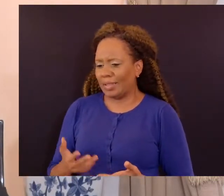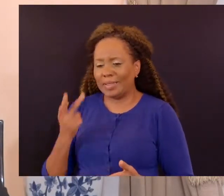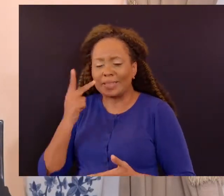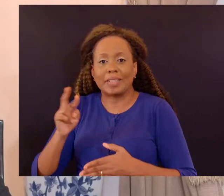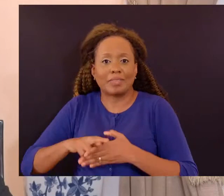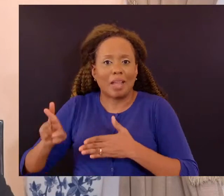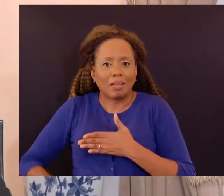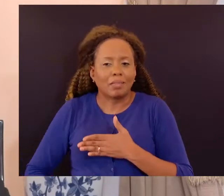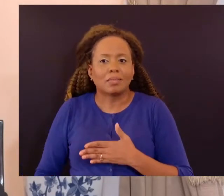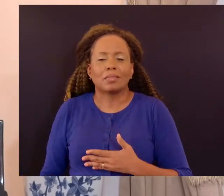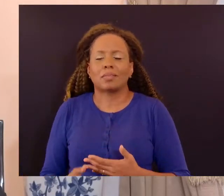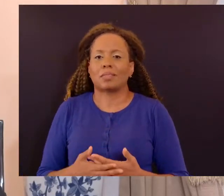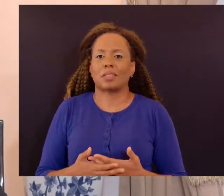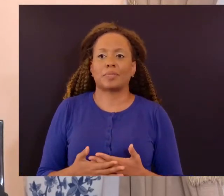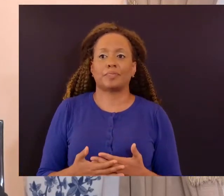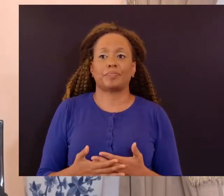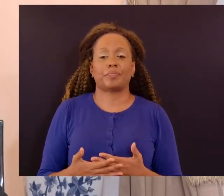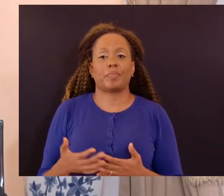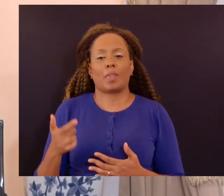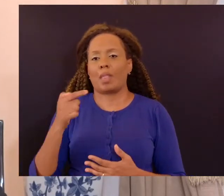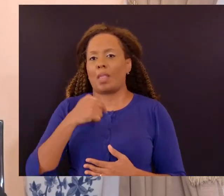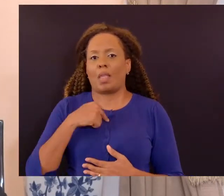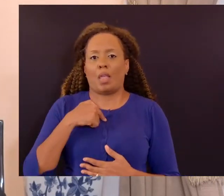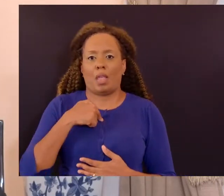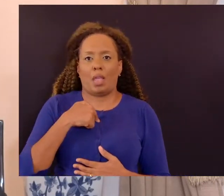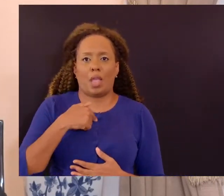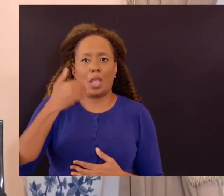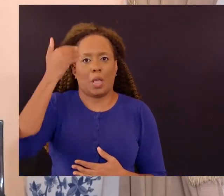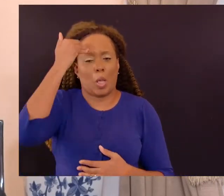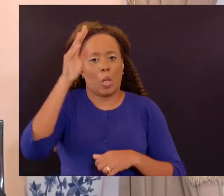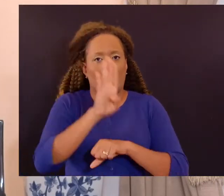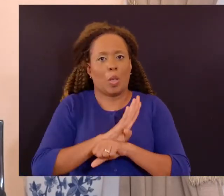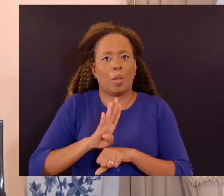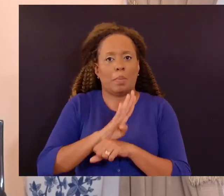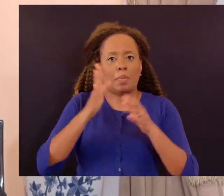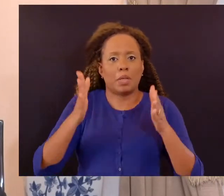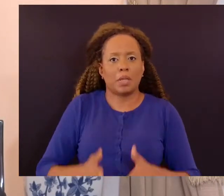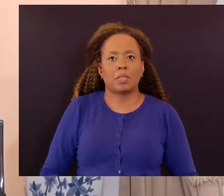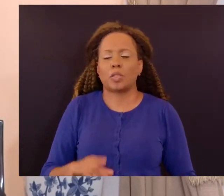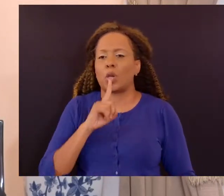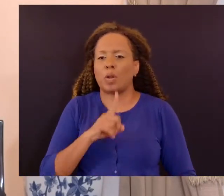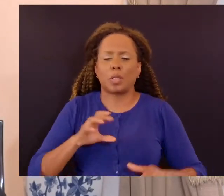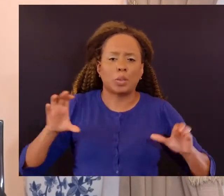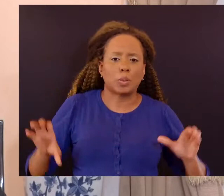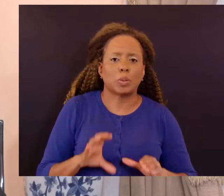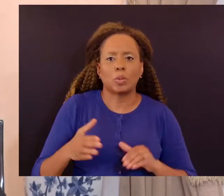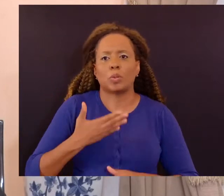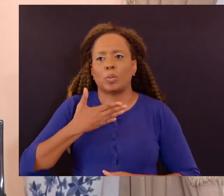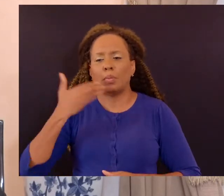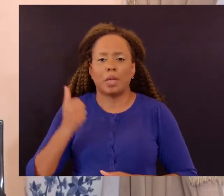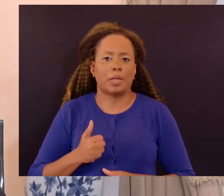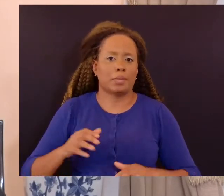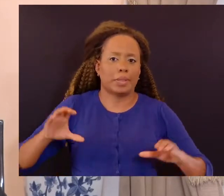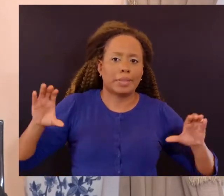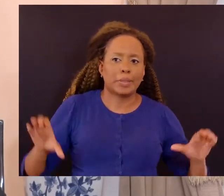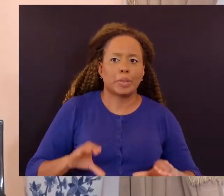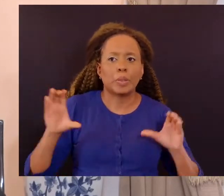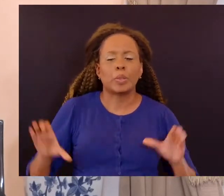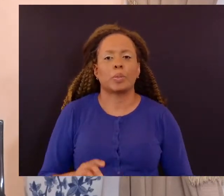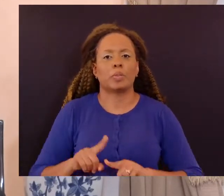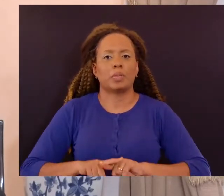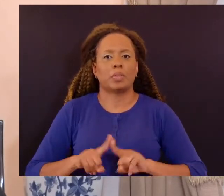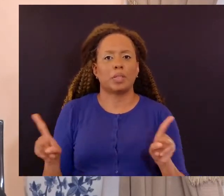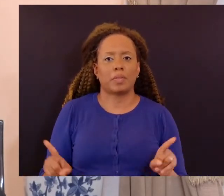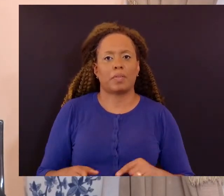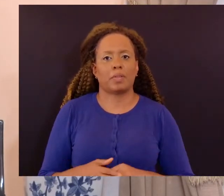have to, if nothing else, I have always known Bajans to punch above the weight and to do things differently. Let this